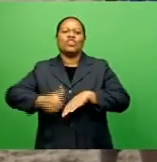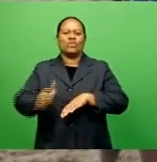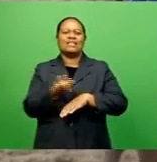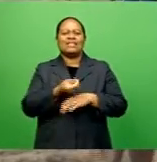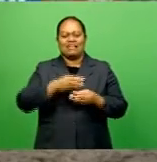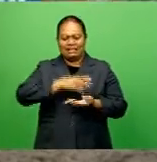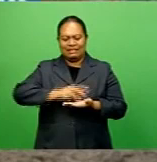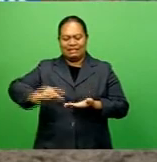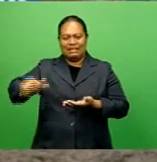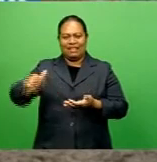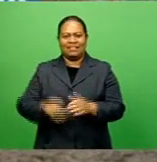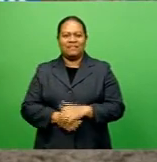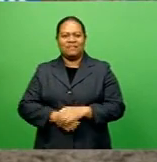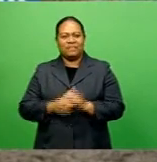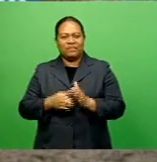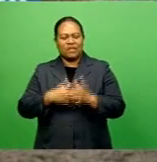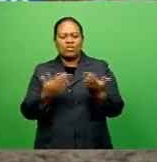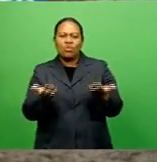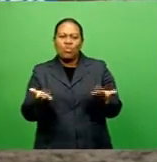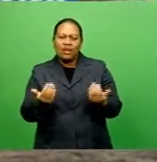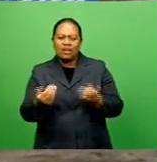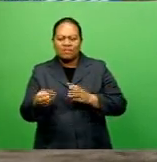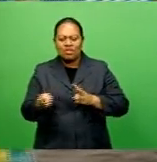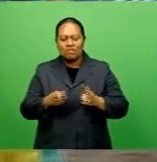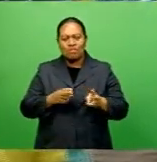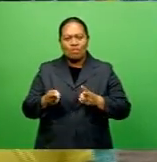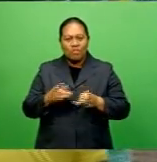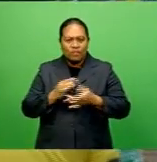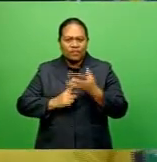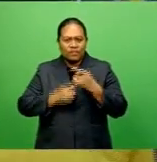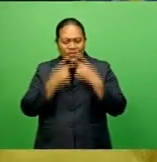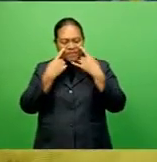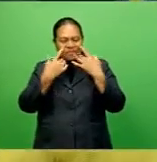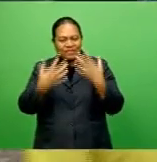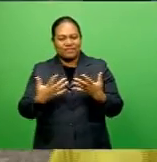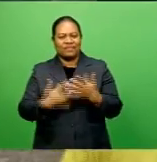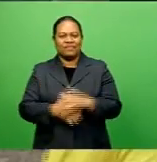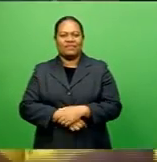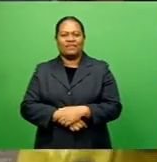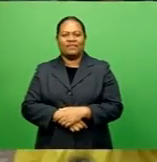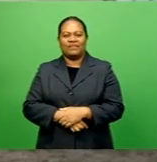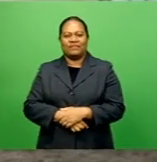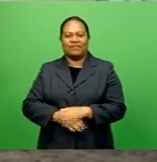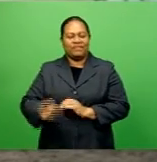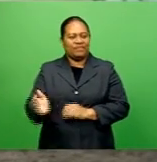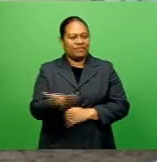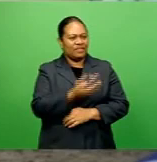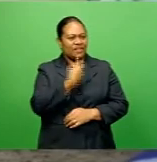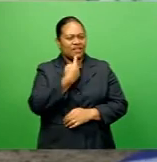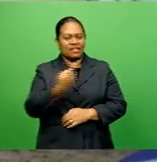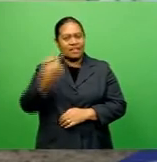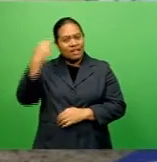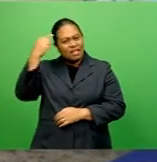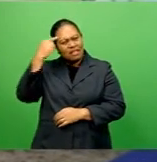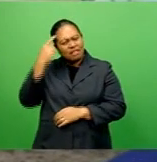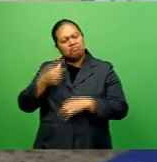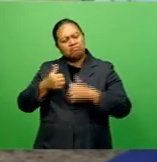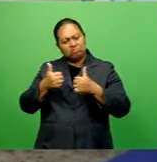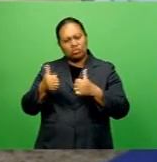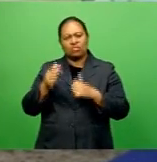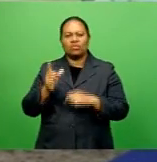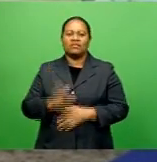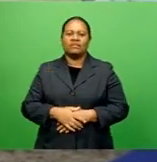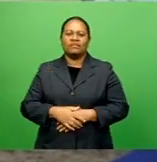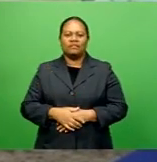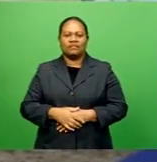Devita Warnivalu welcomed the move to revive the sport in other forms of football. Yes, I think they have done a good thing,